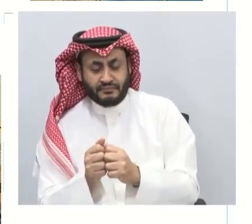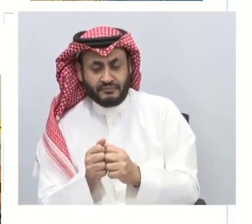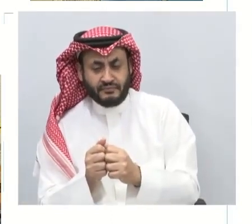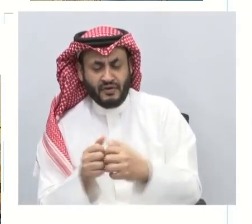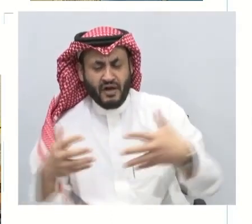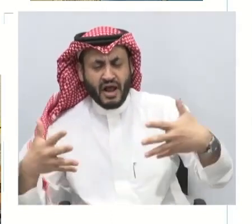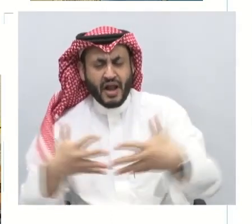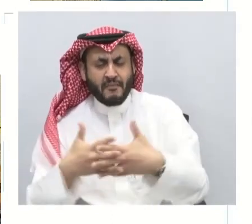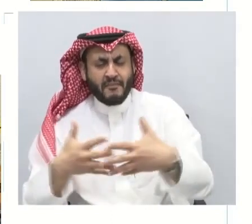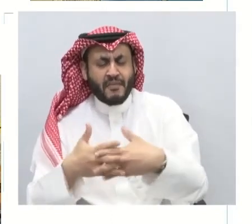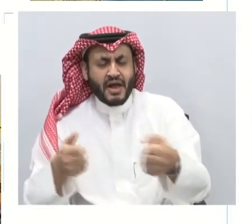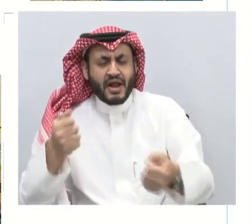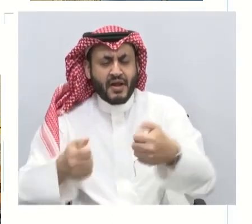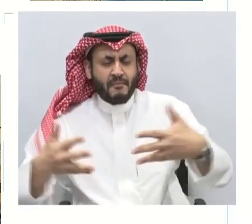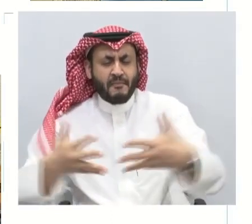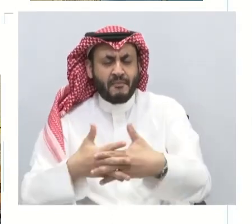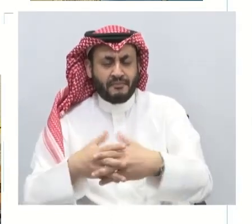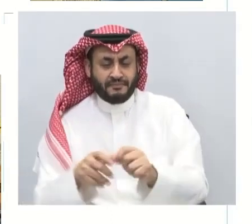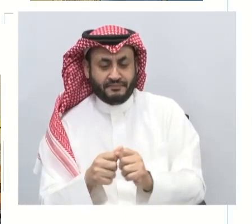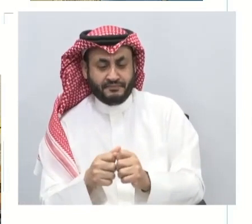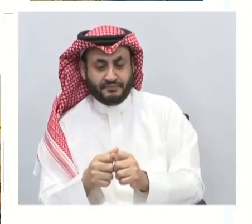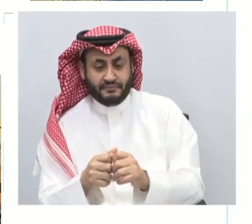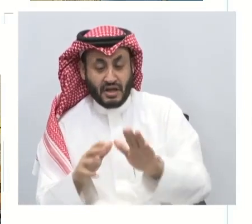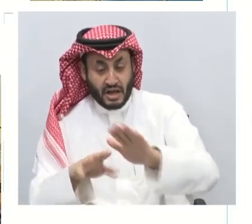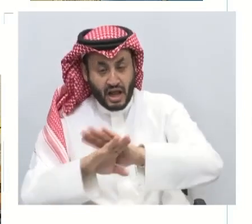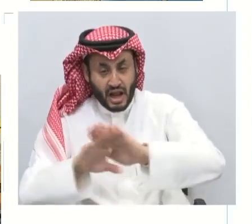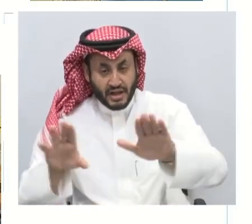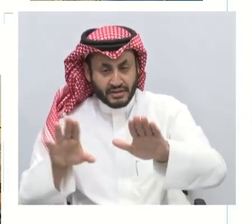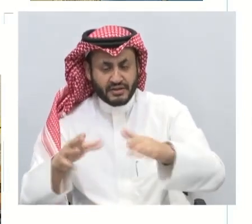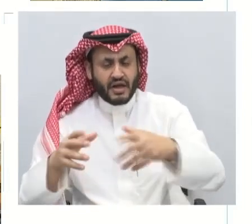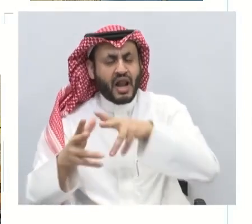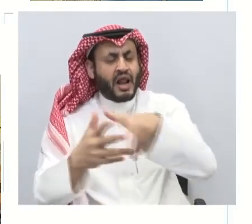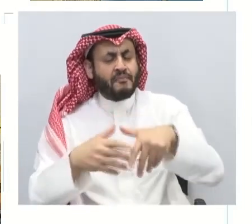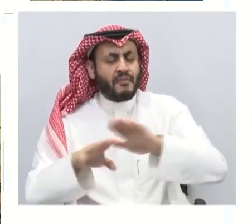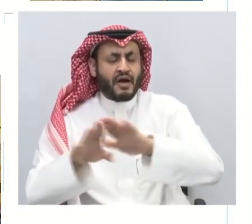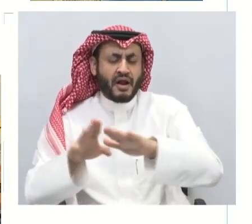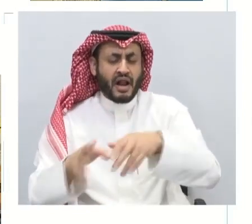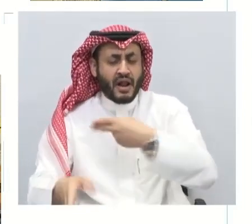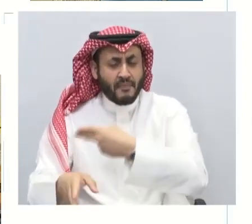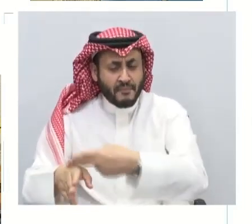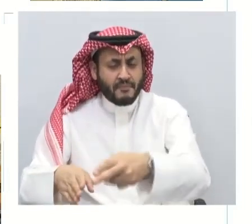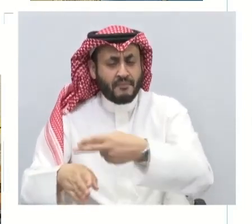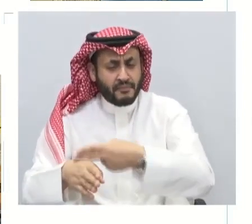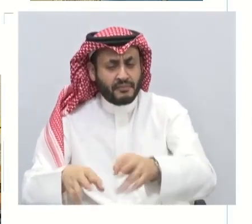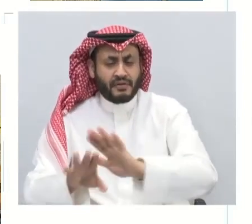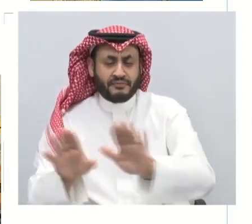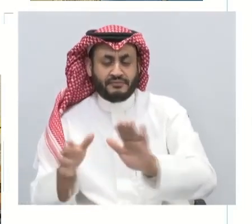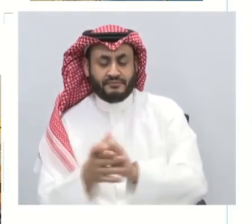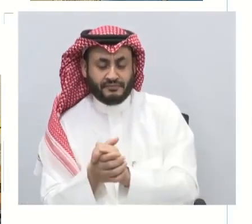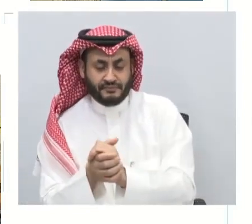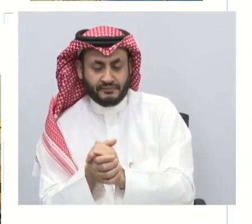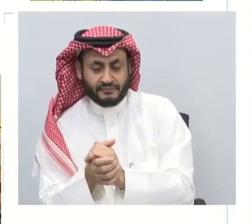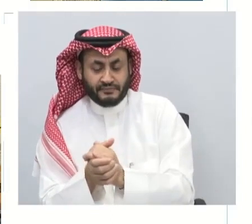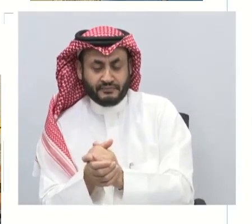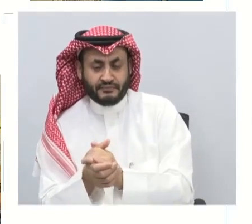traffic. Okay, also the storm is over. You can notice here it's no longer storm now, and the rescue is starting,